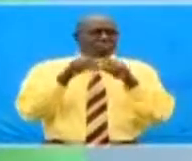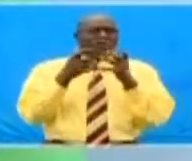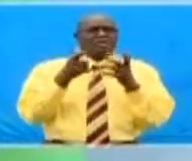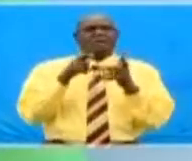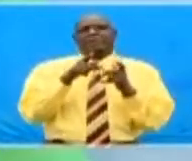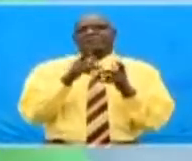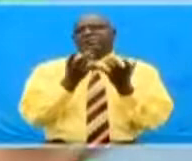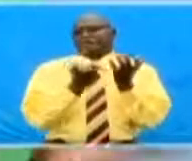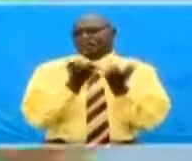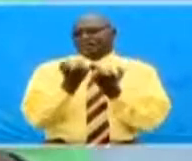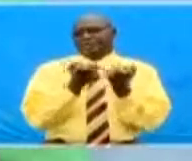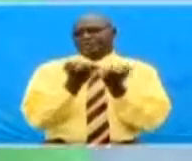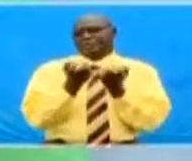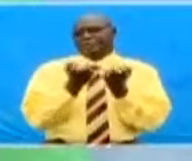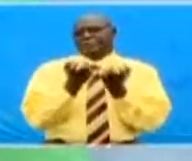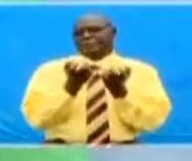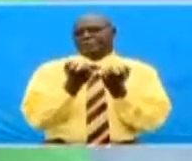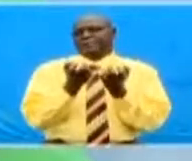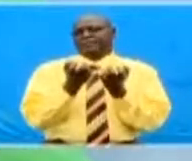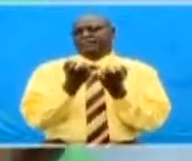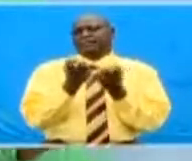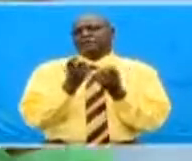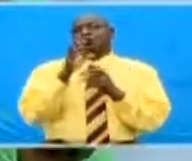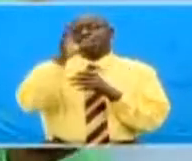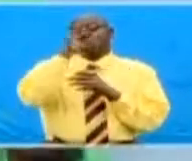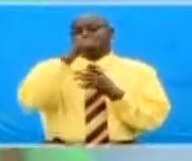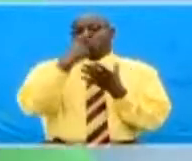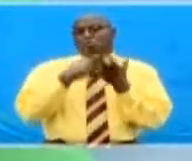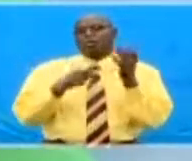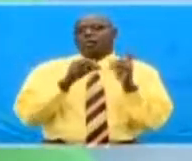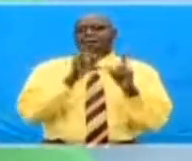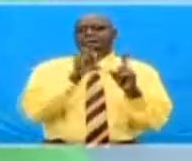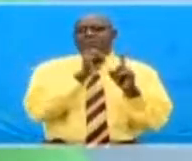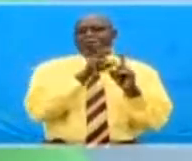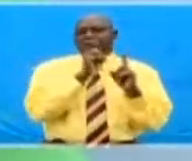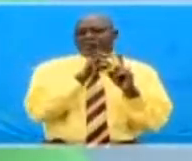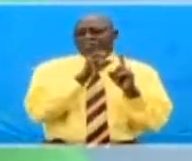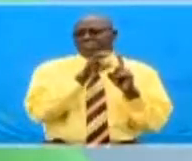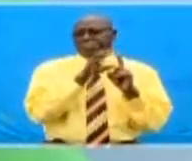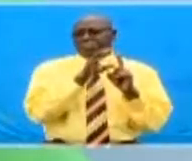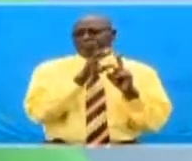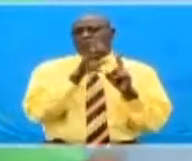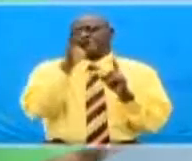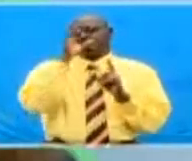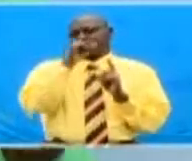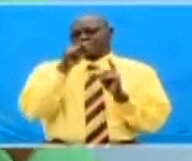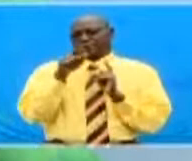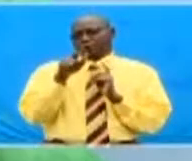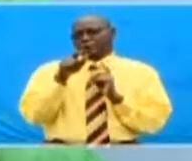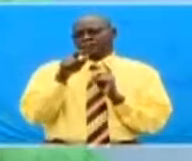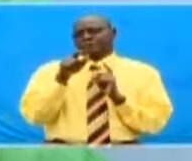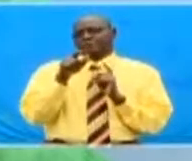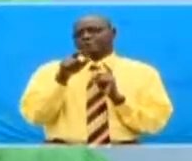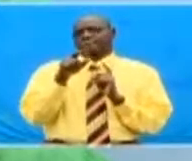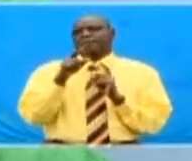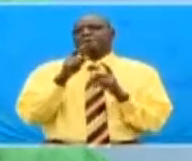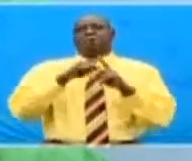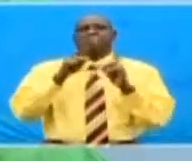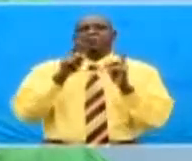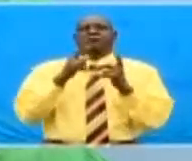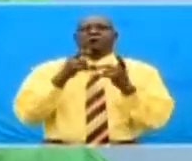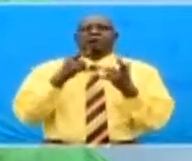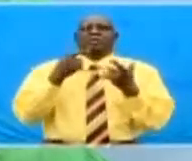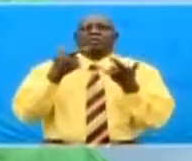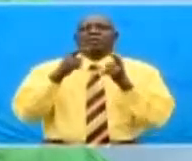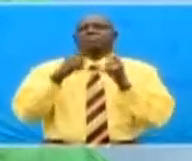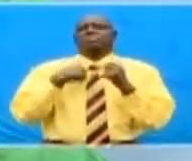business. So what we lack really is mentorship. I think if she had the right mentorship, perhaps she wouldn't have quit. But let me go quickly to the one